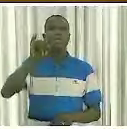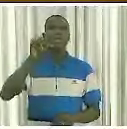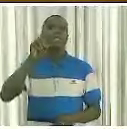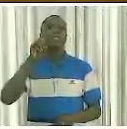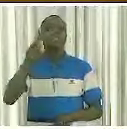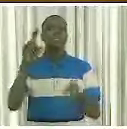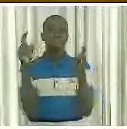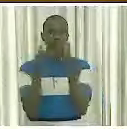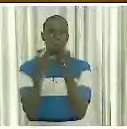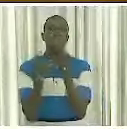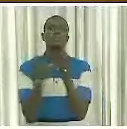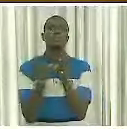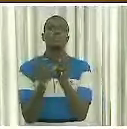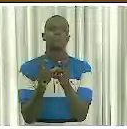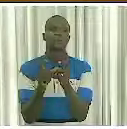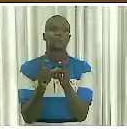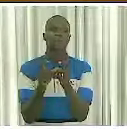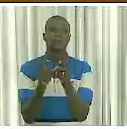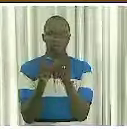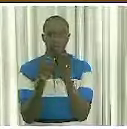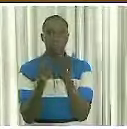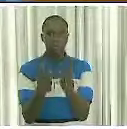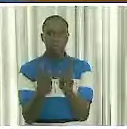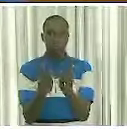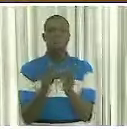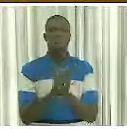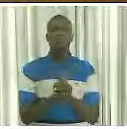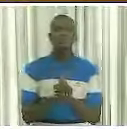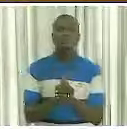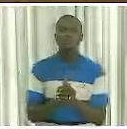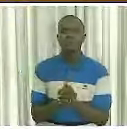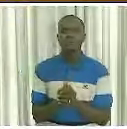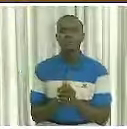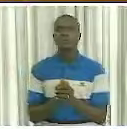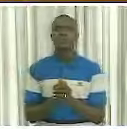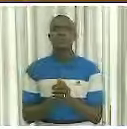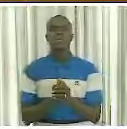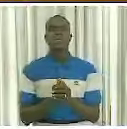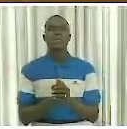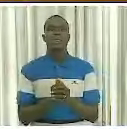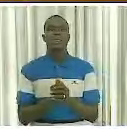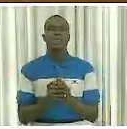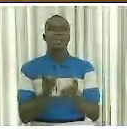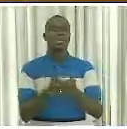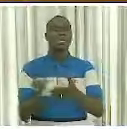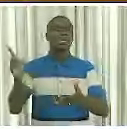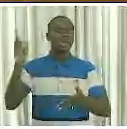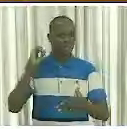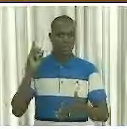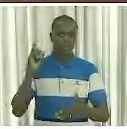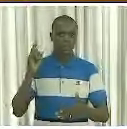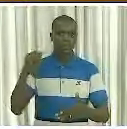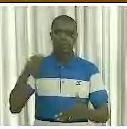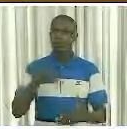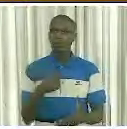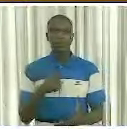get the ID card, myself not be don't get it. So I go down the U building and I go test the